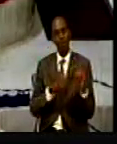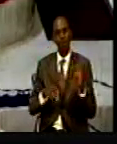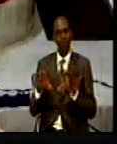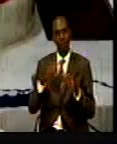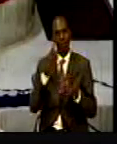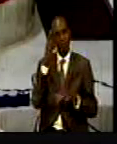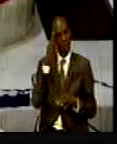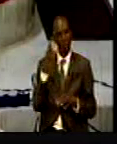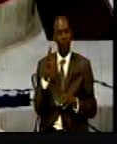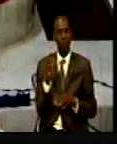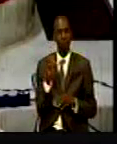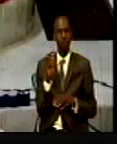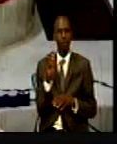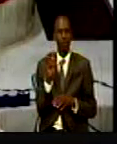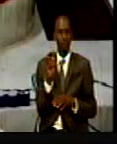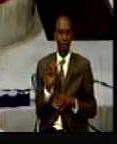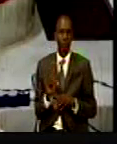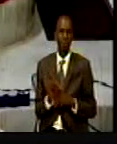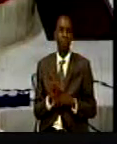from my ulcer.